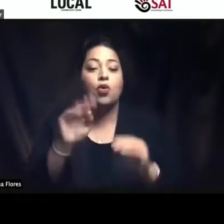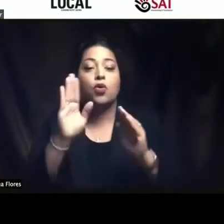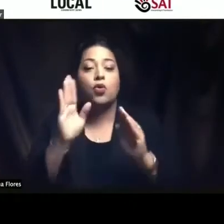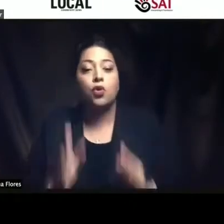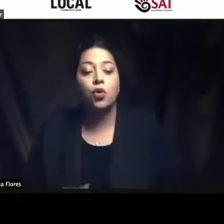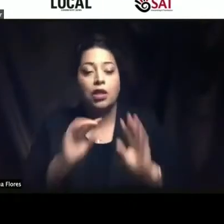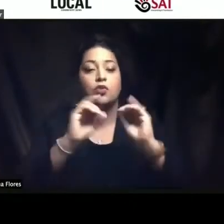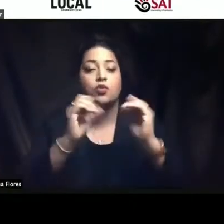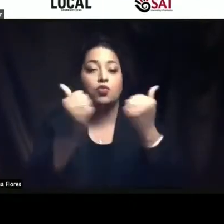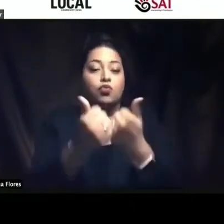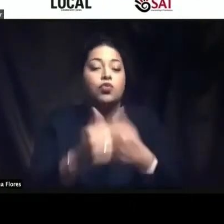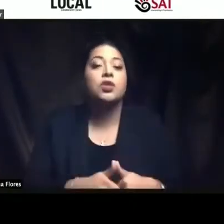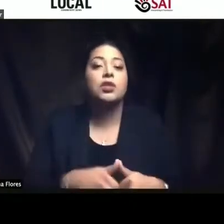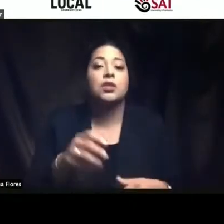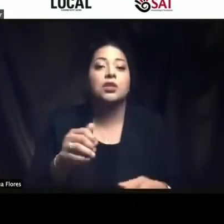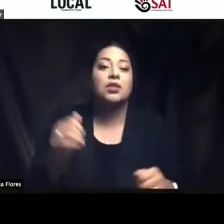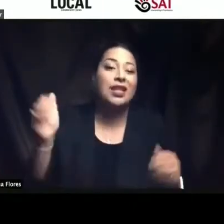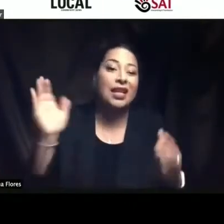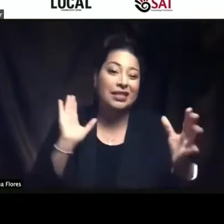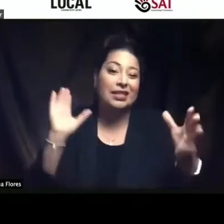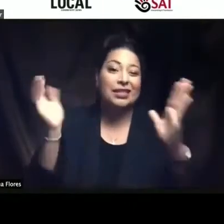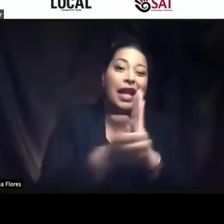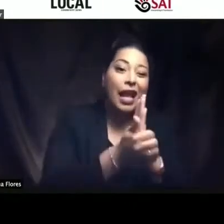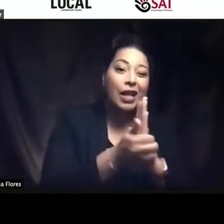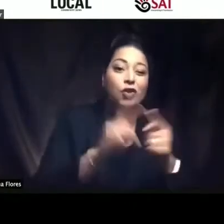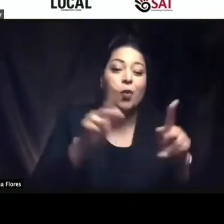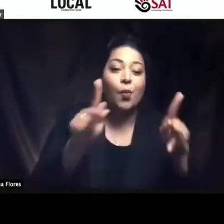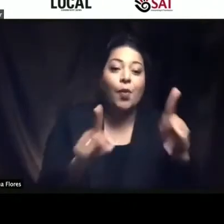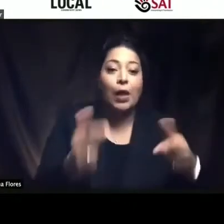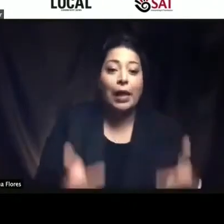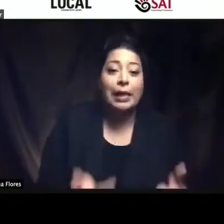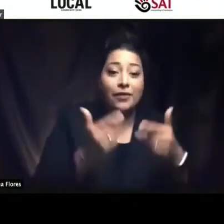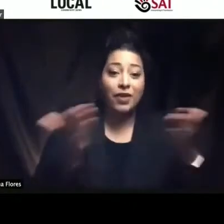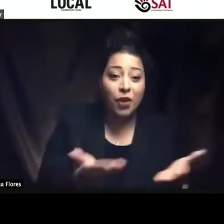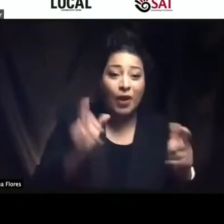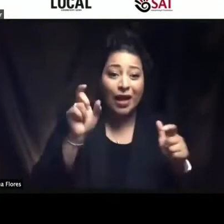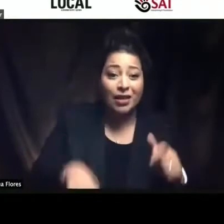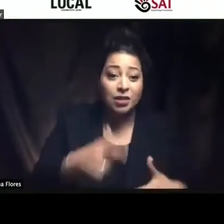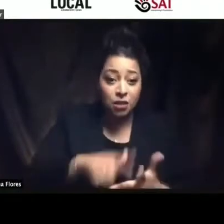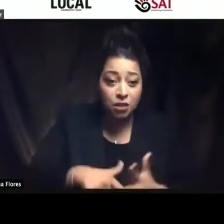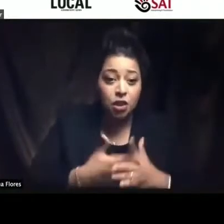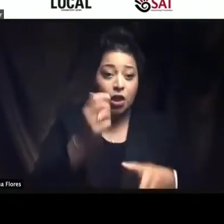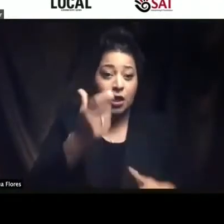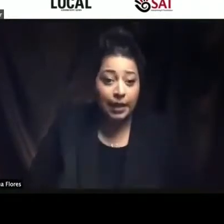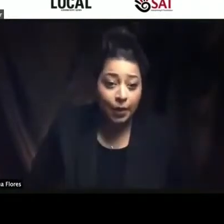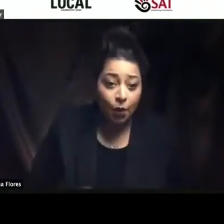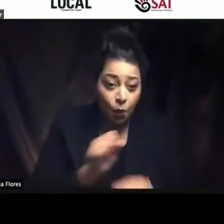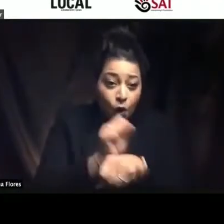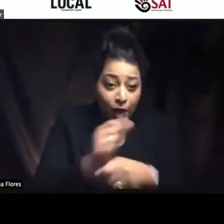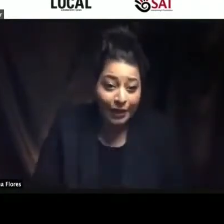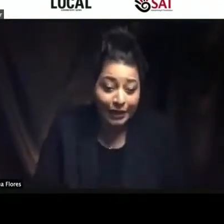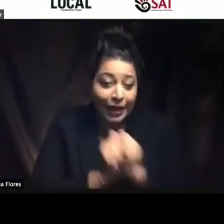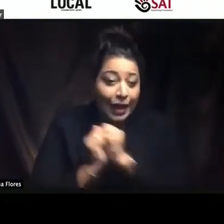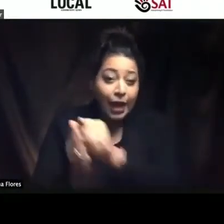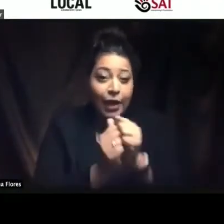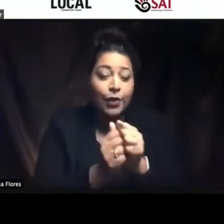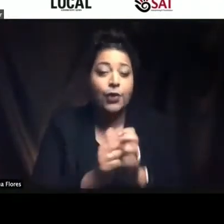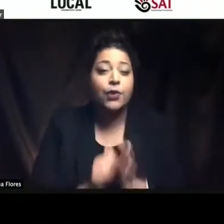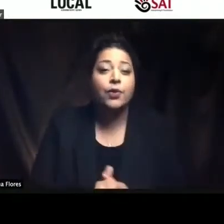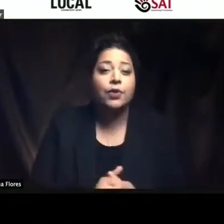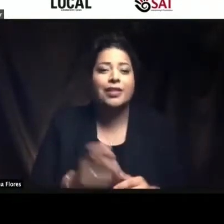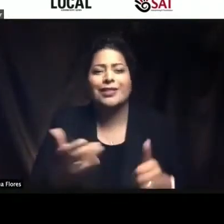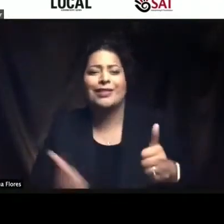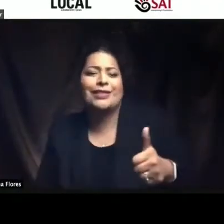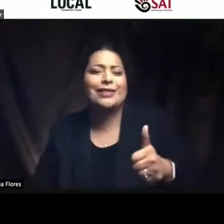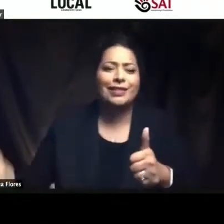are attached to the critical masses. But we need to start working together. And so for me, coalition building will be the number one priority